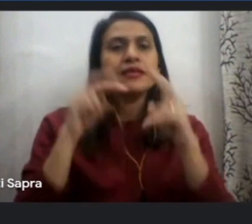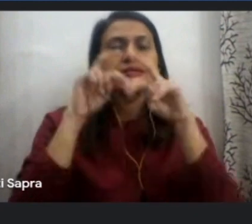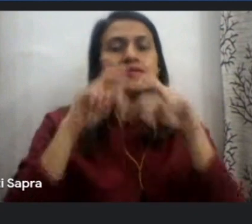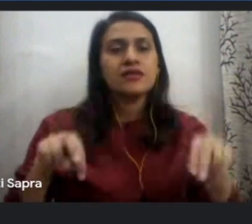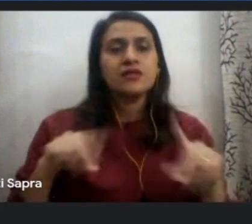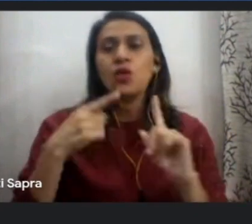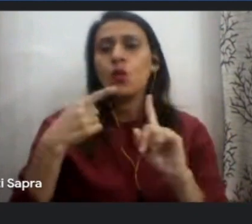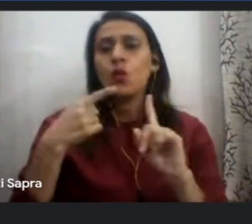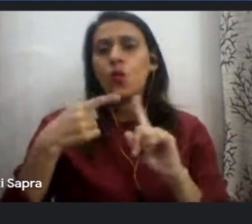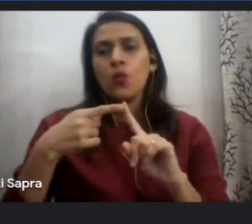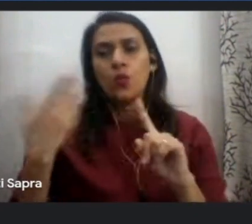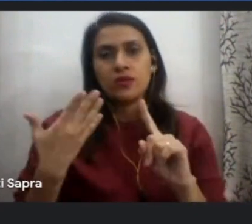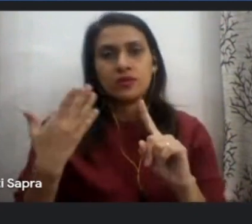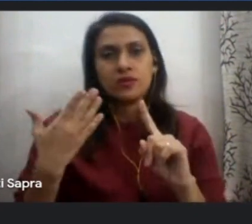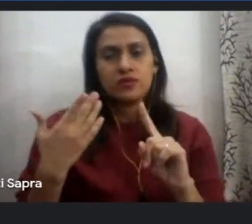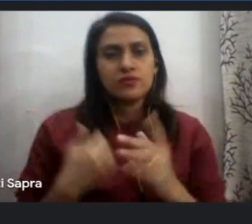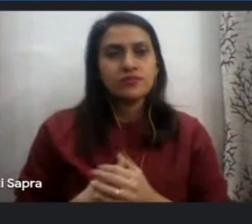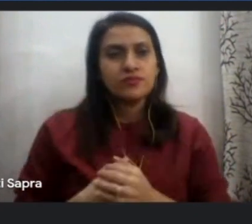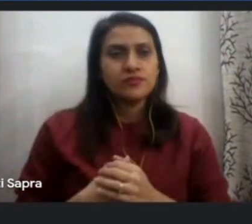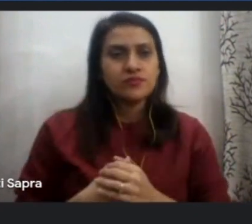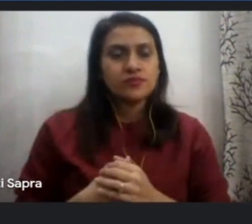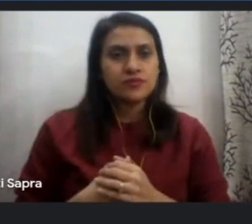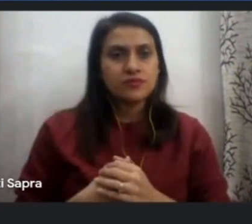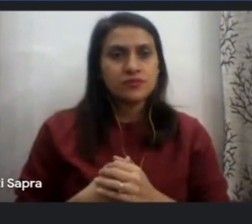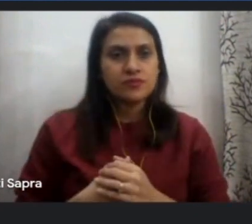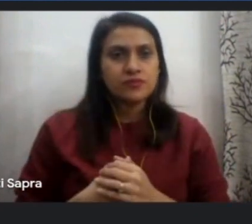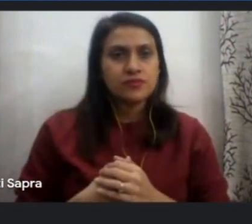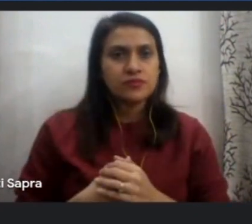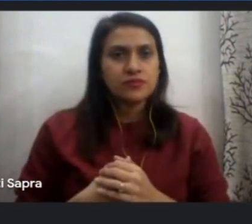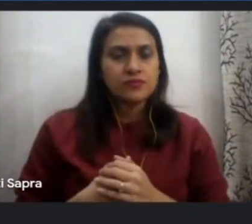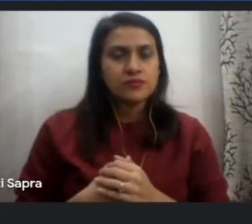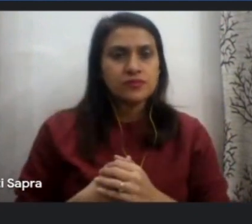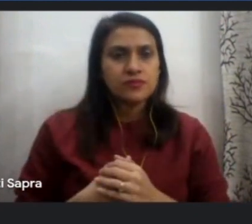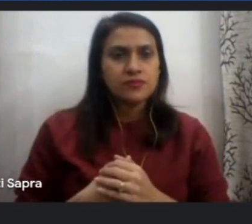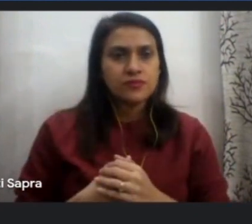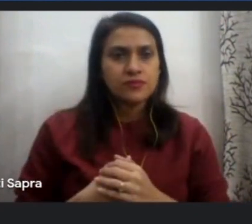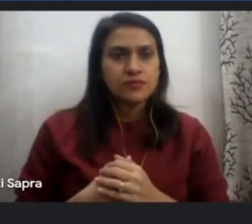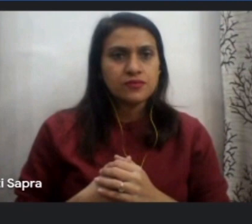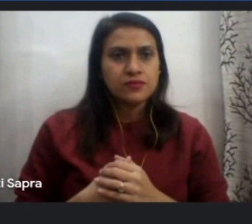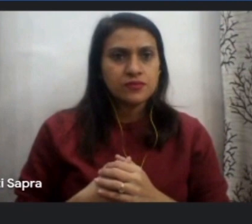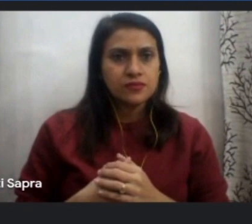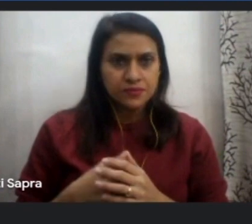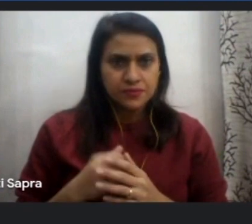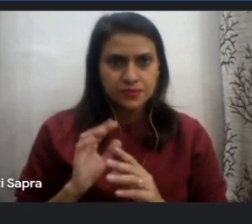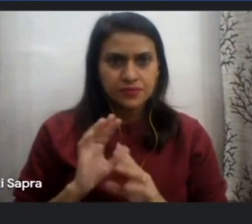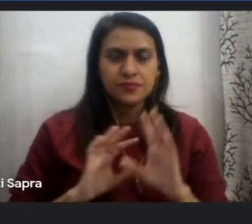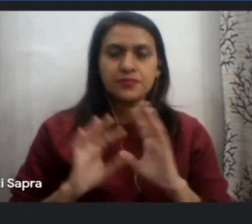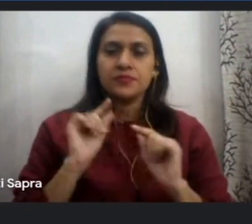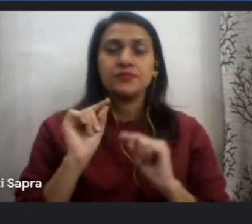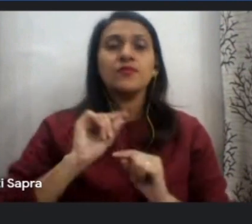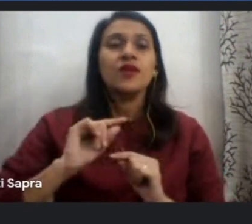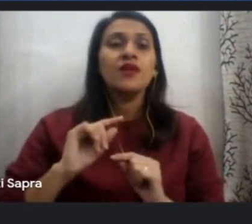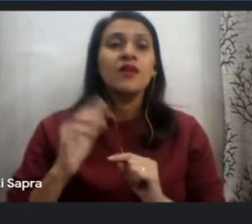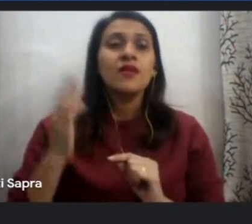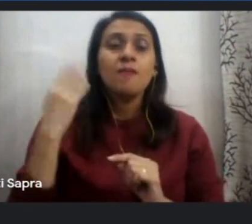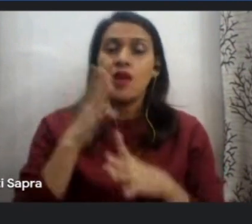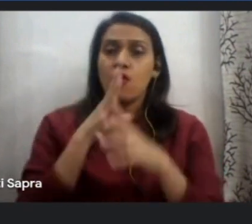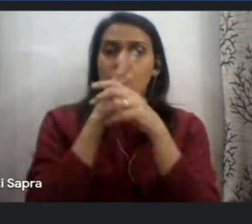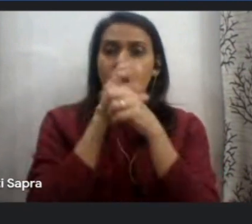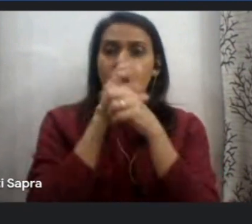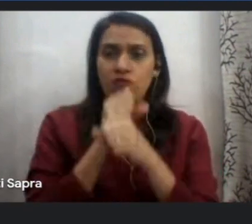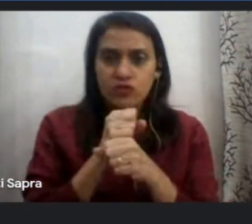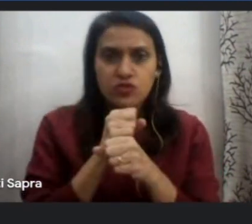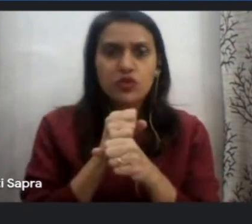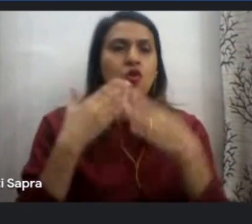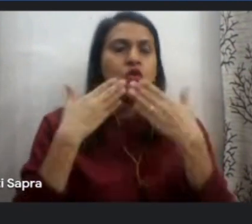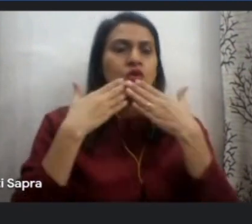that concerns is ethics, because in traditional research, we abide by ethical principles of confidentiality and